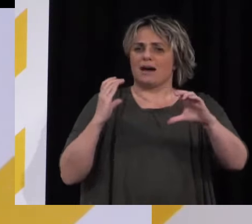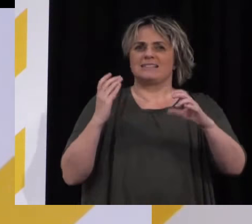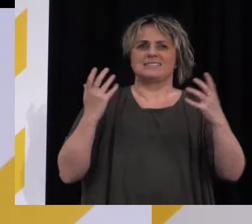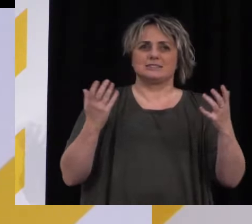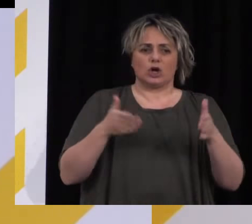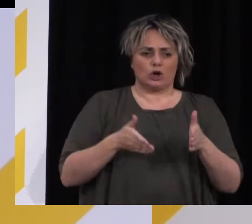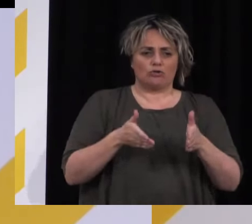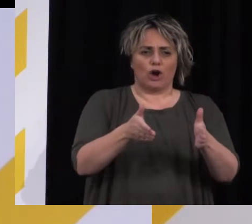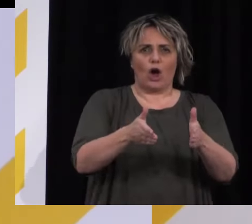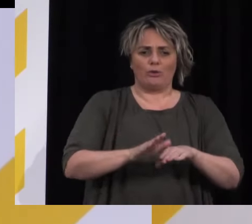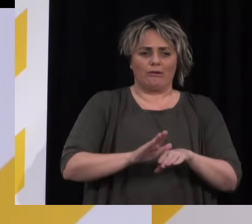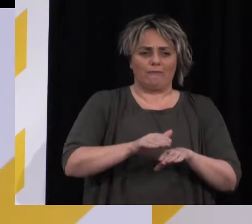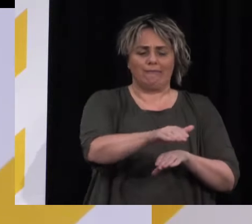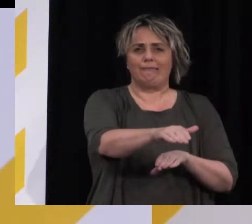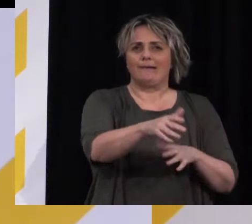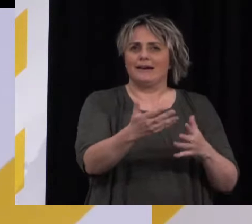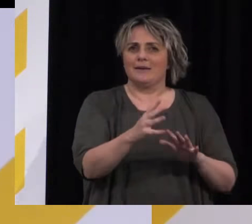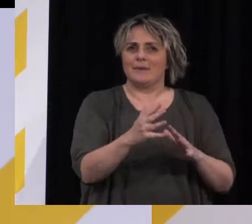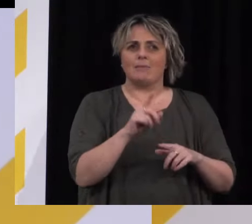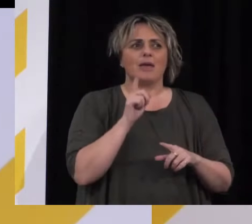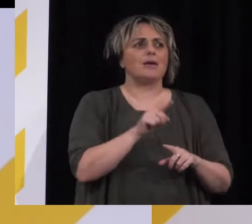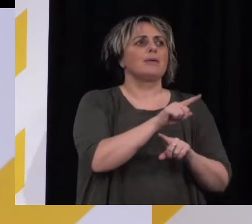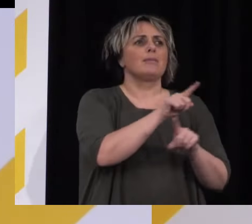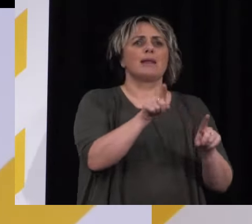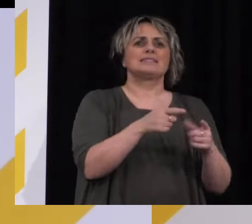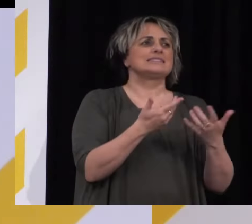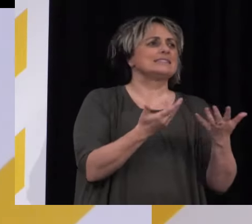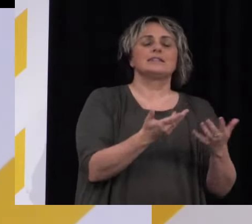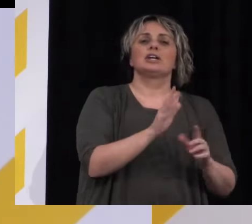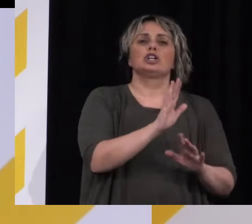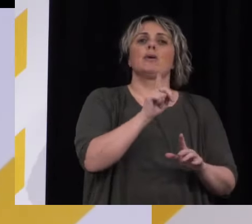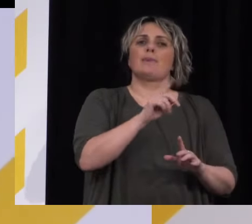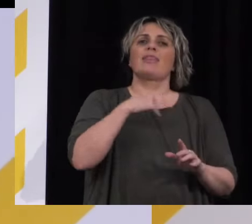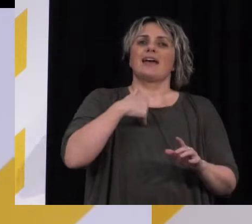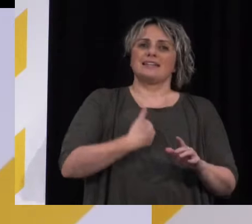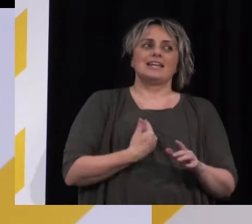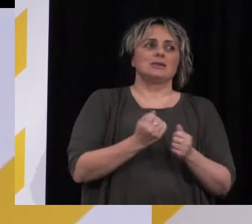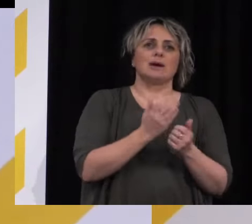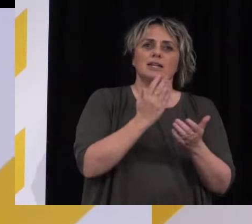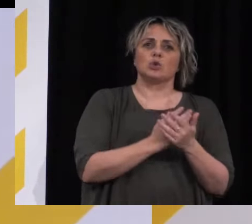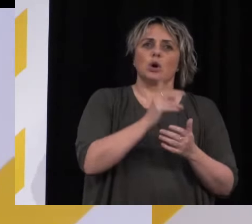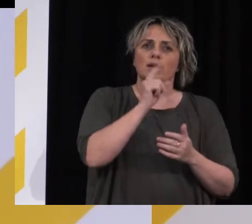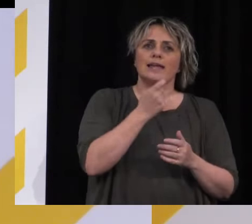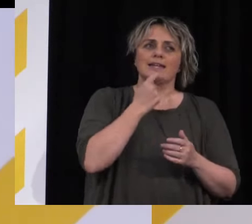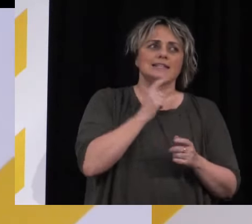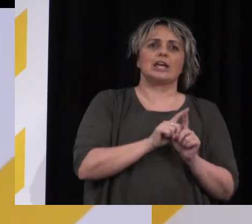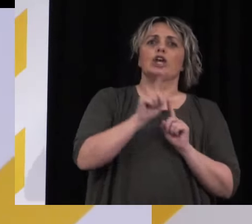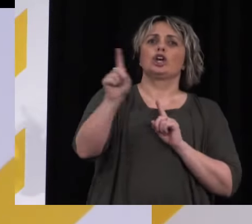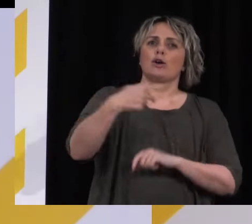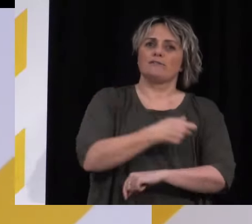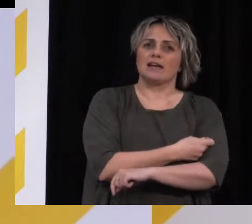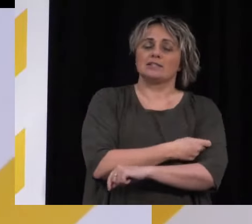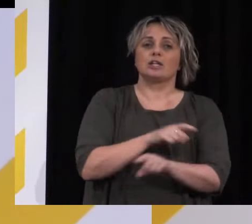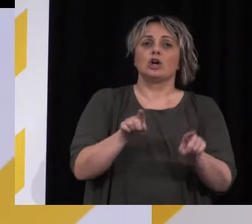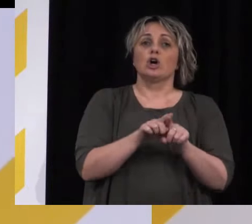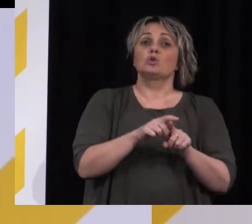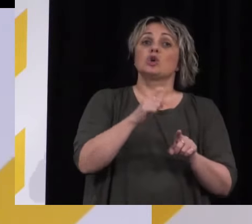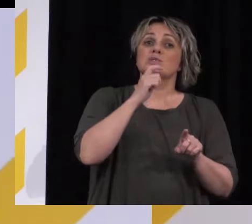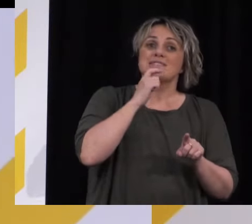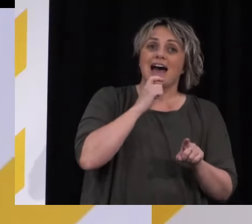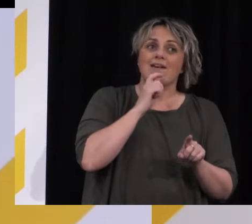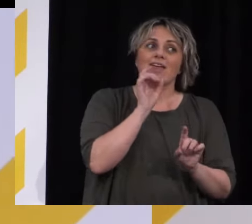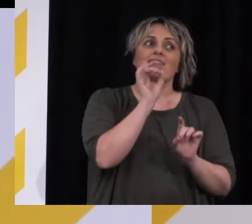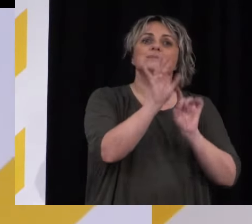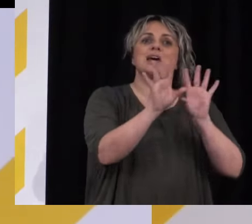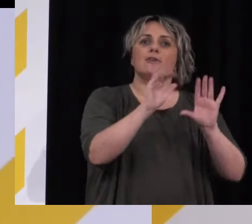that supports a focus like that. But they do need mobility, and they do need to be able to have their local workforce rolling out those